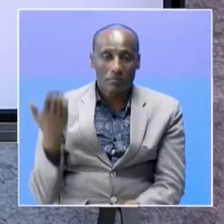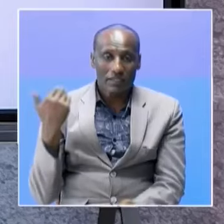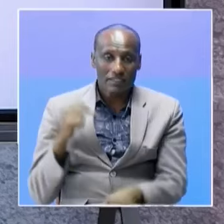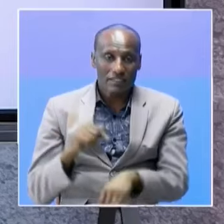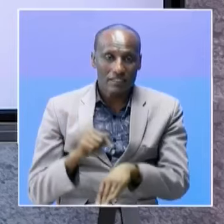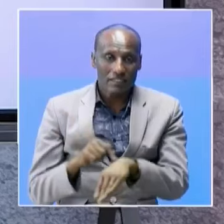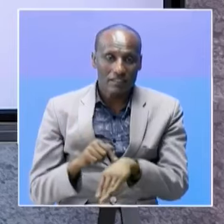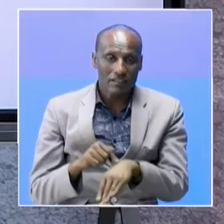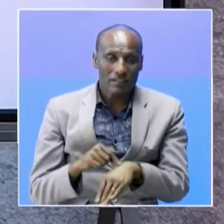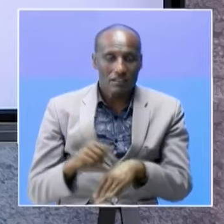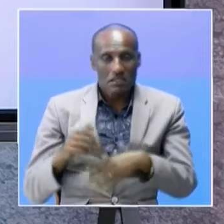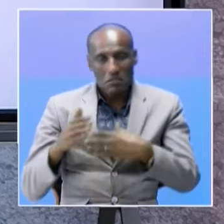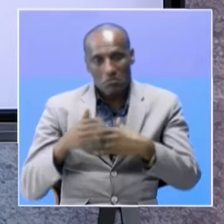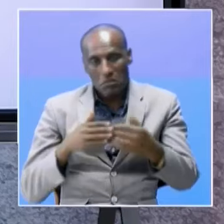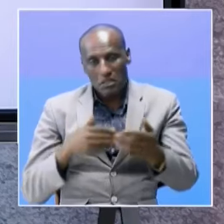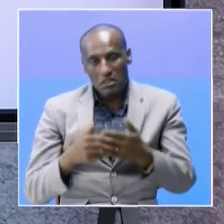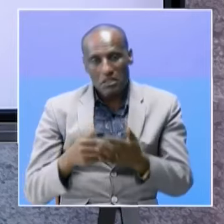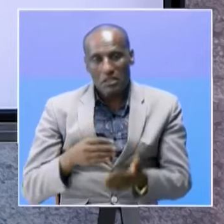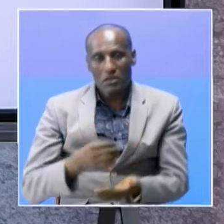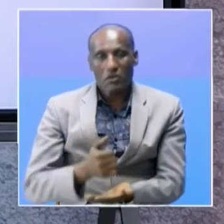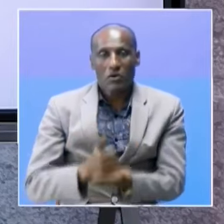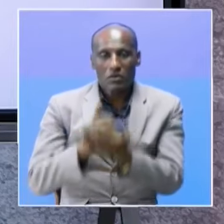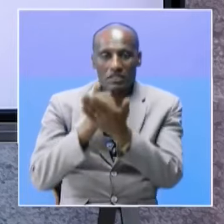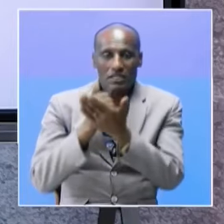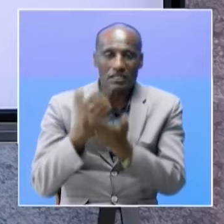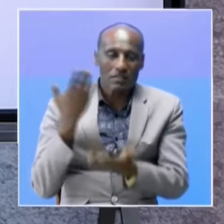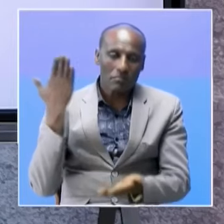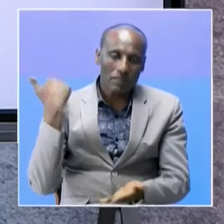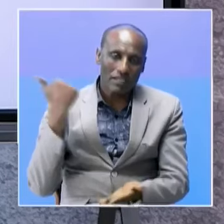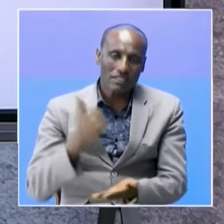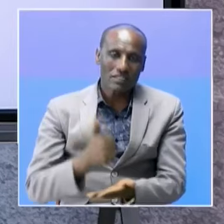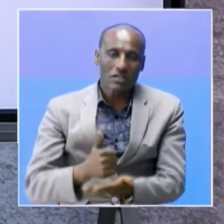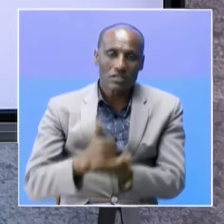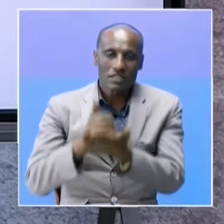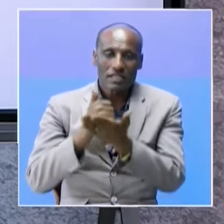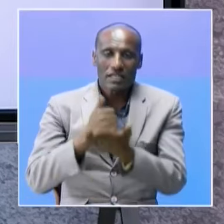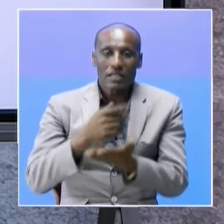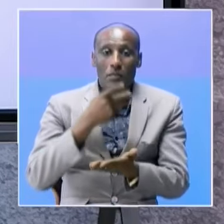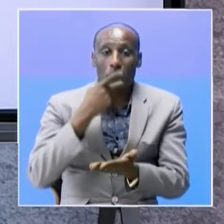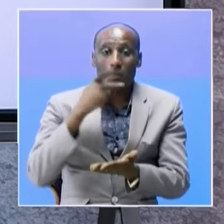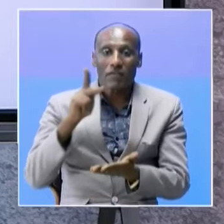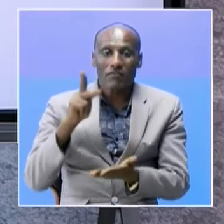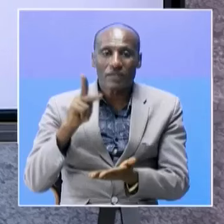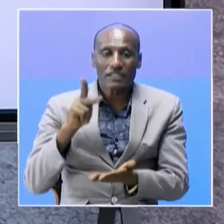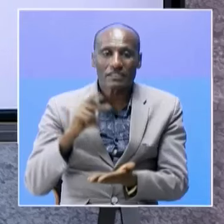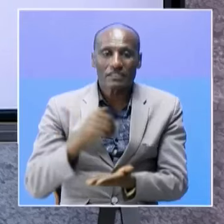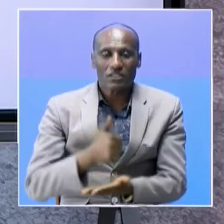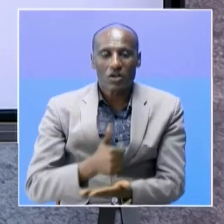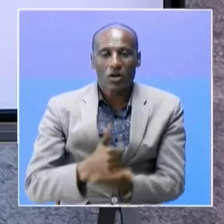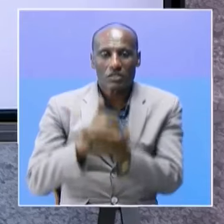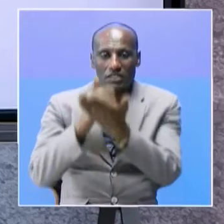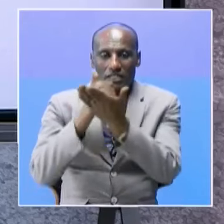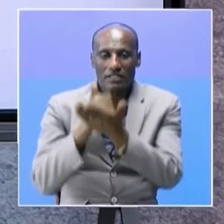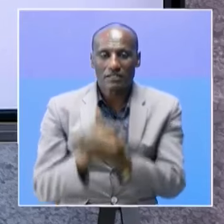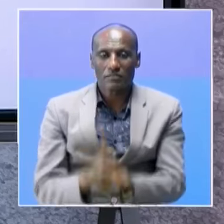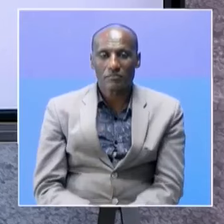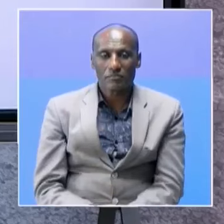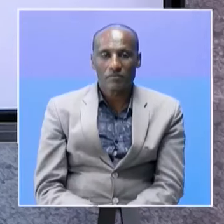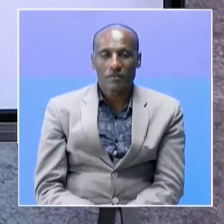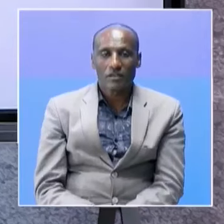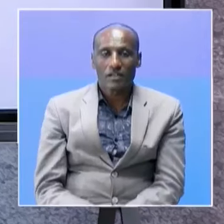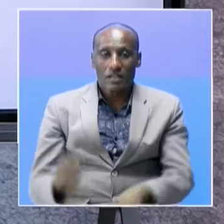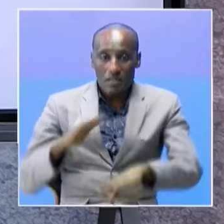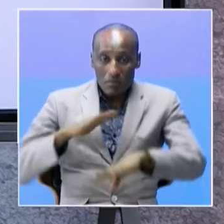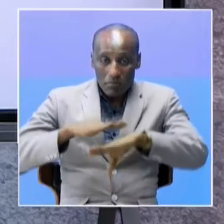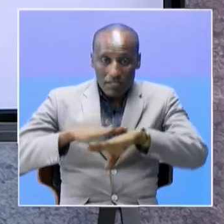the present auxiliaries and the past auxiliaries or the perfect auxiliaries. Those other auxiliaries are dependent on